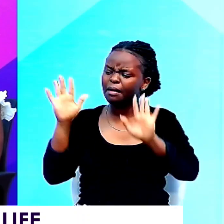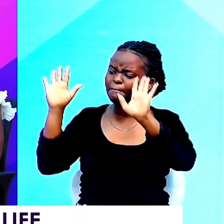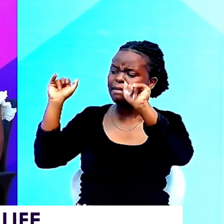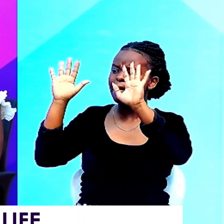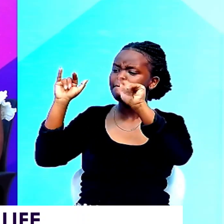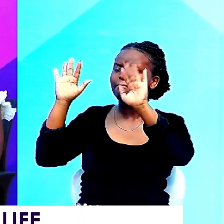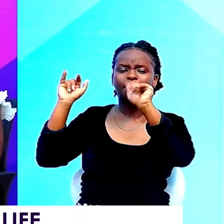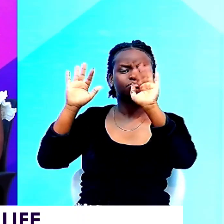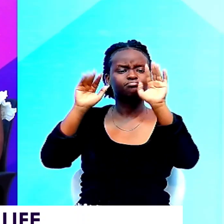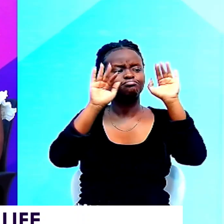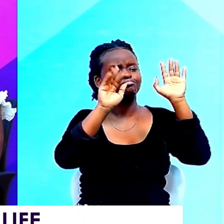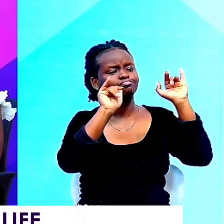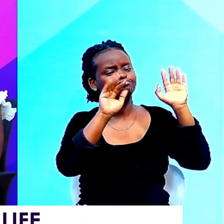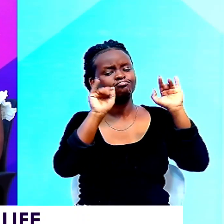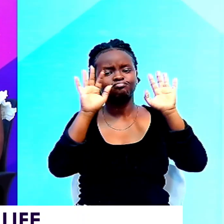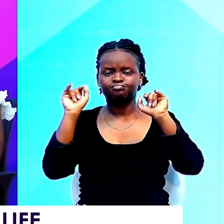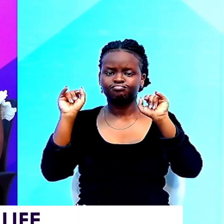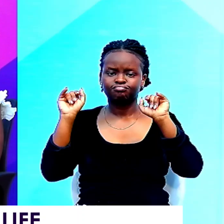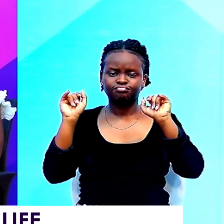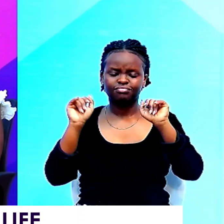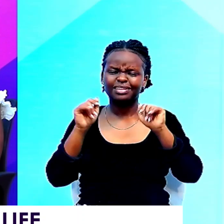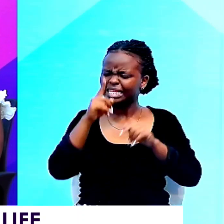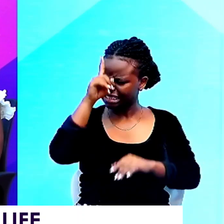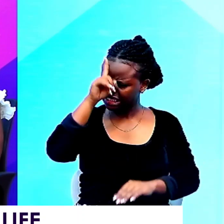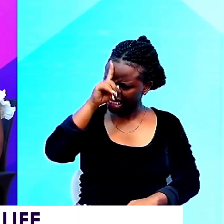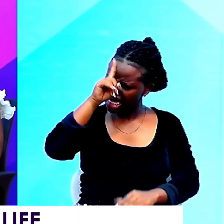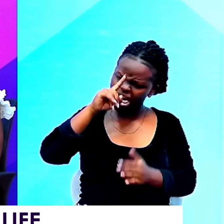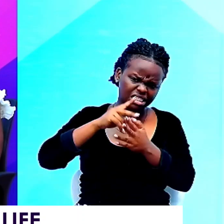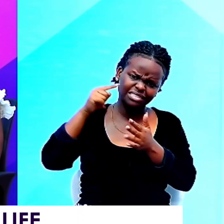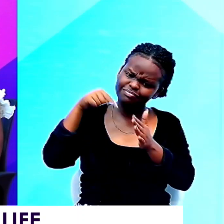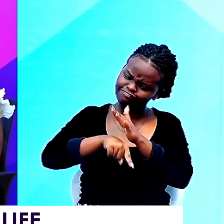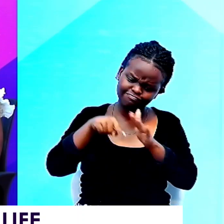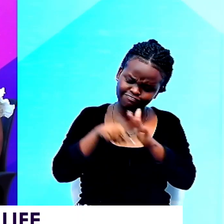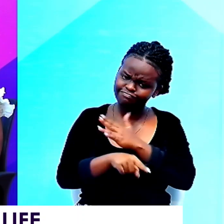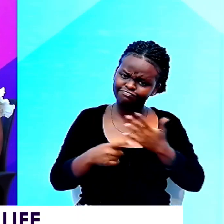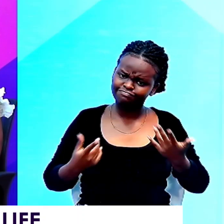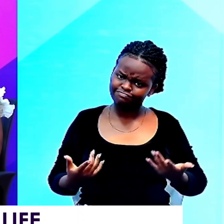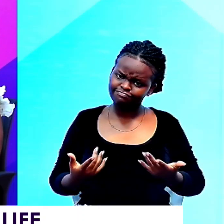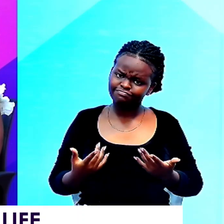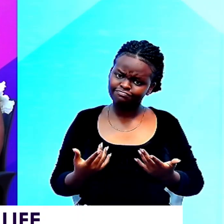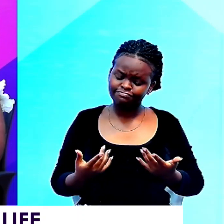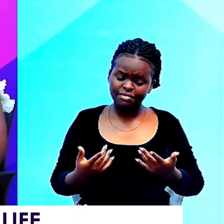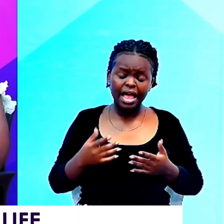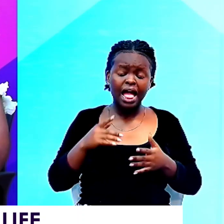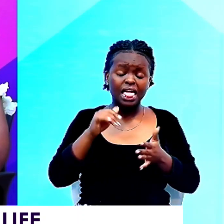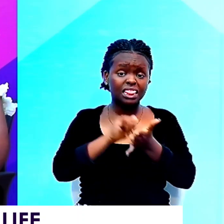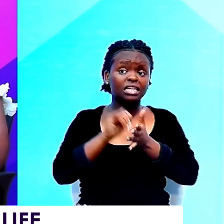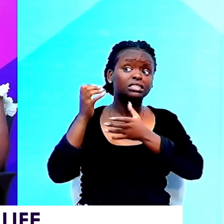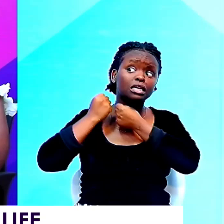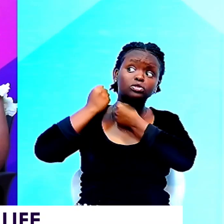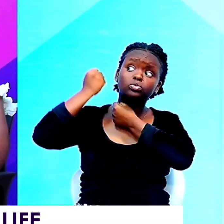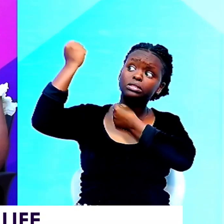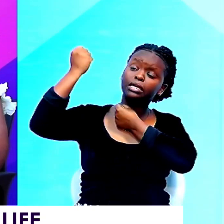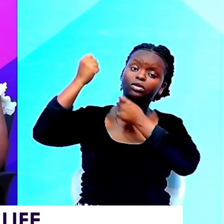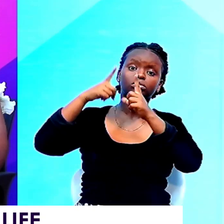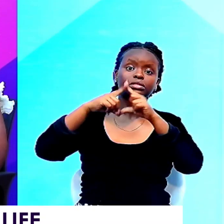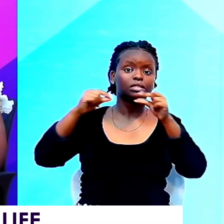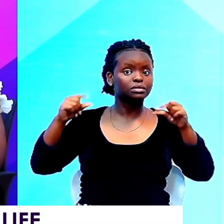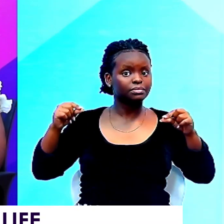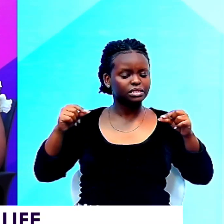That was serious. I remember one. Yes. That is a suicidal statement. But I remember the other